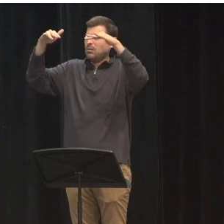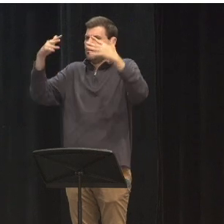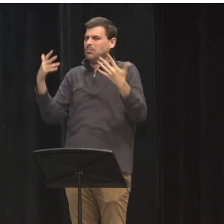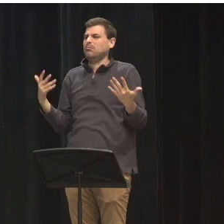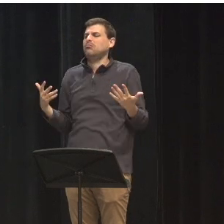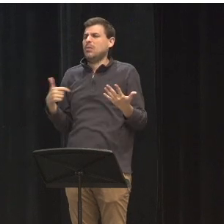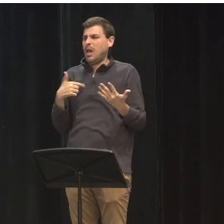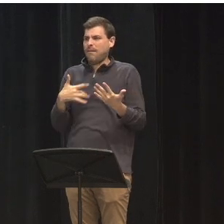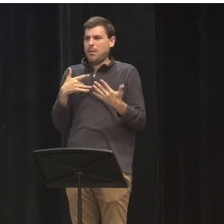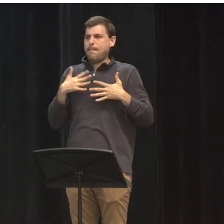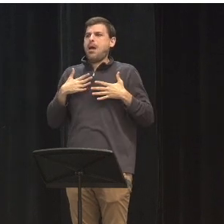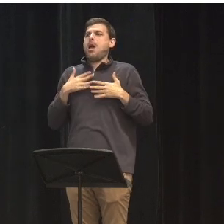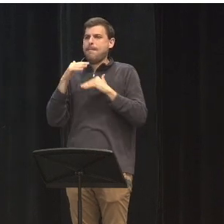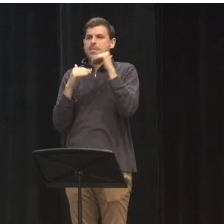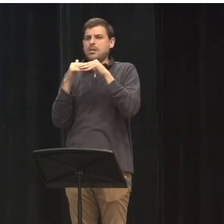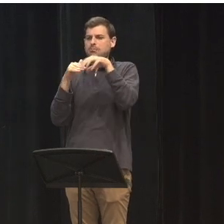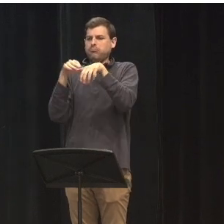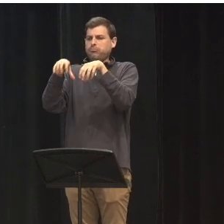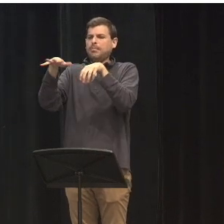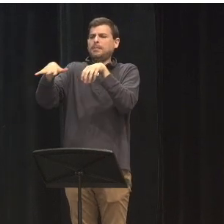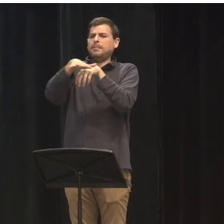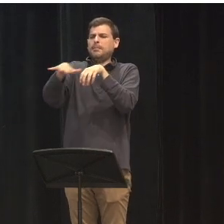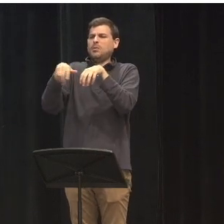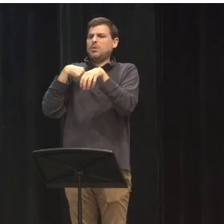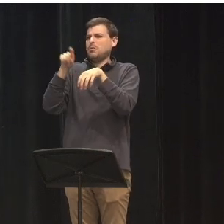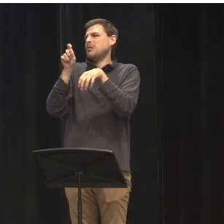elsewhere. But I am asking the question.